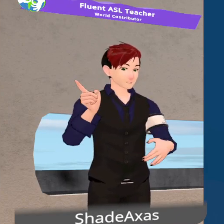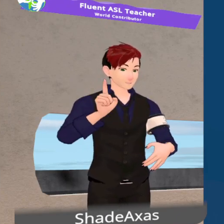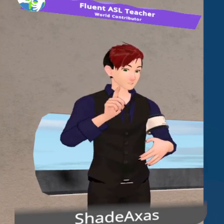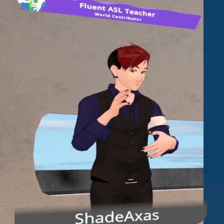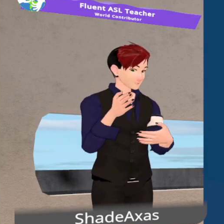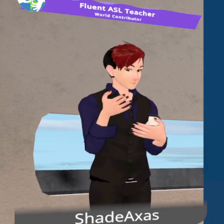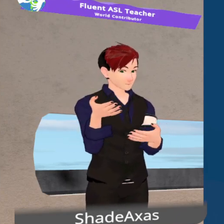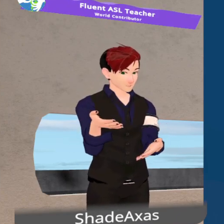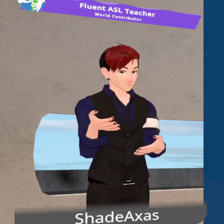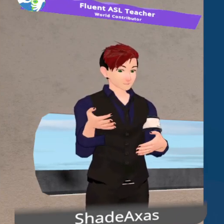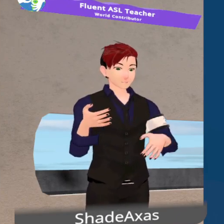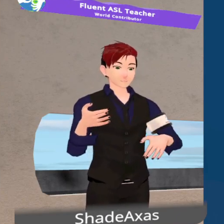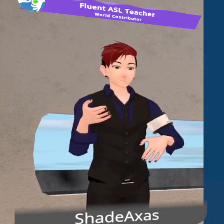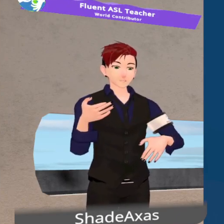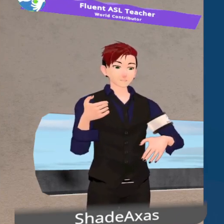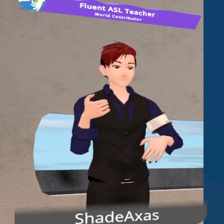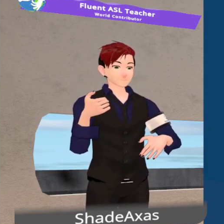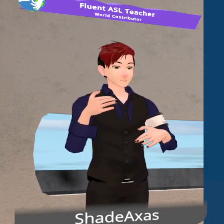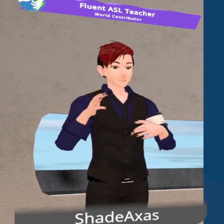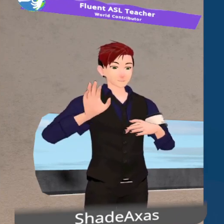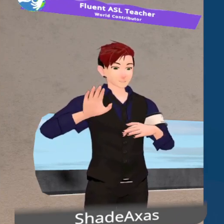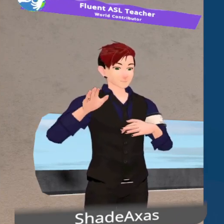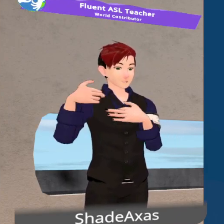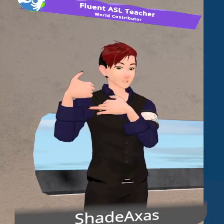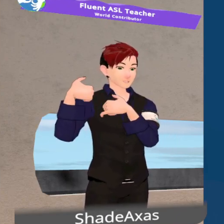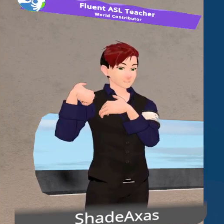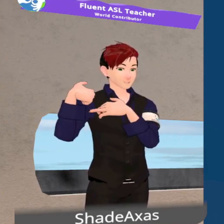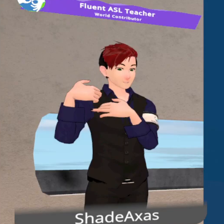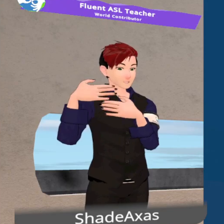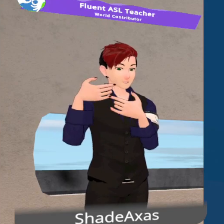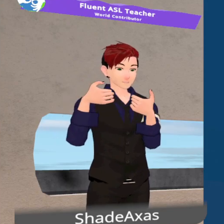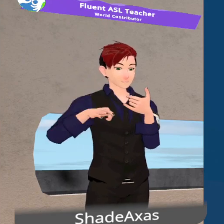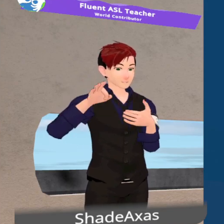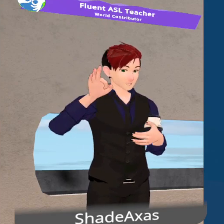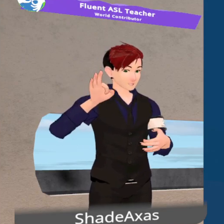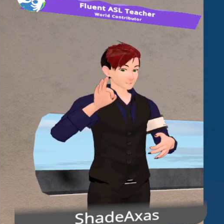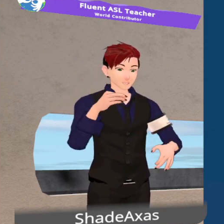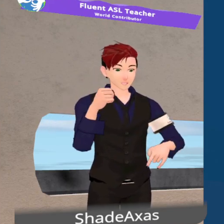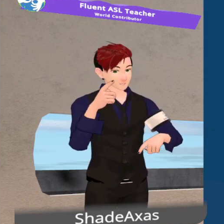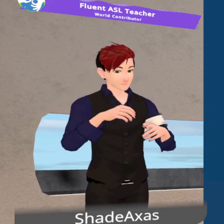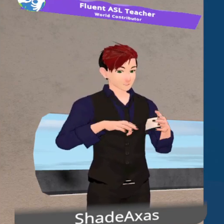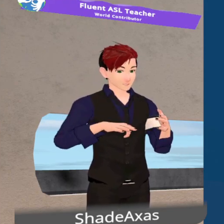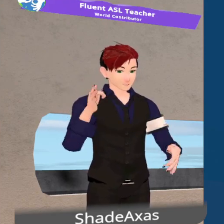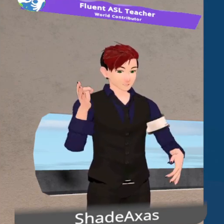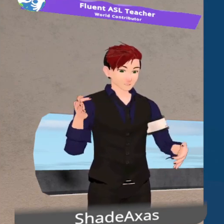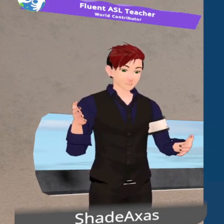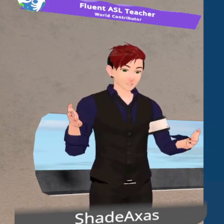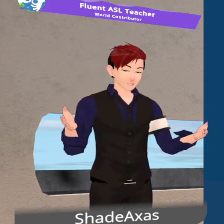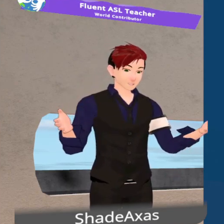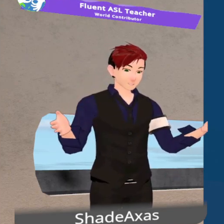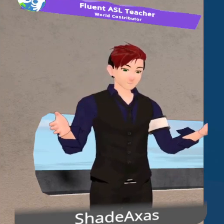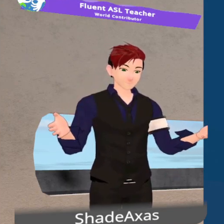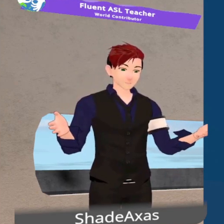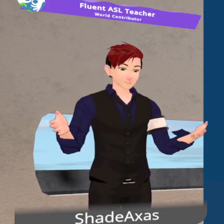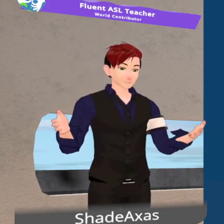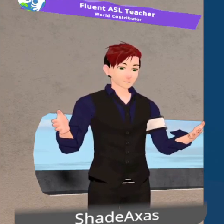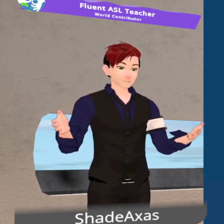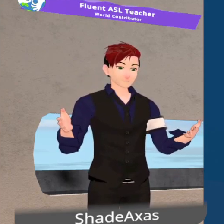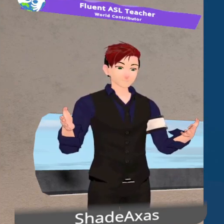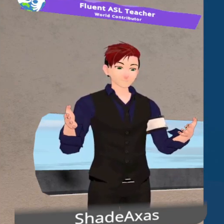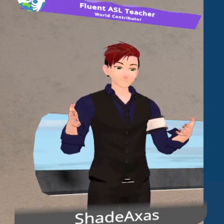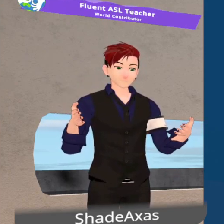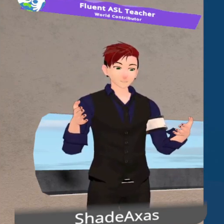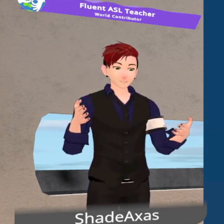sign language. I don't know where it would be offered. That's kind of on your own to try and find. If you can't find,